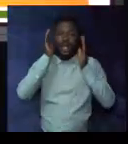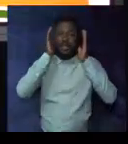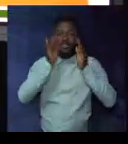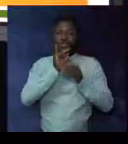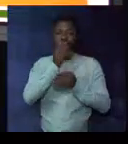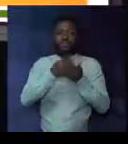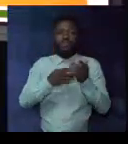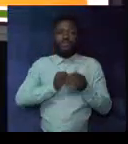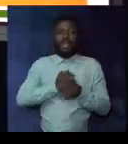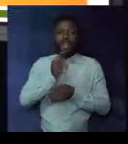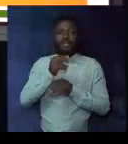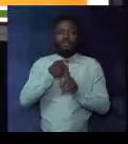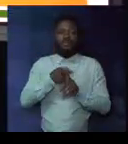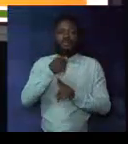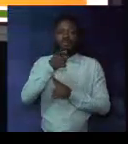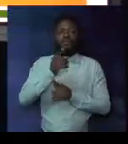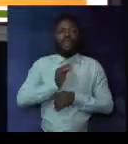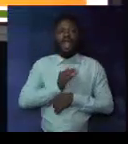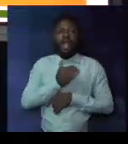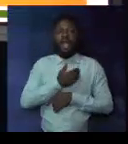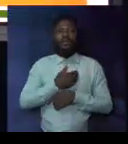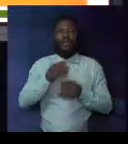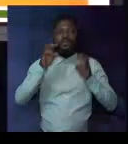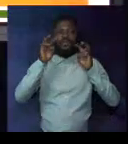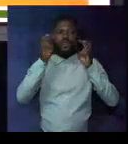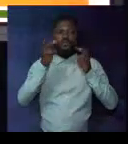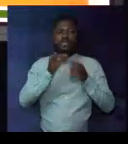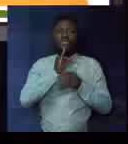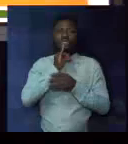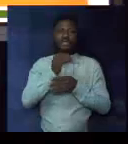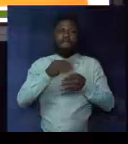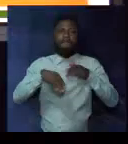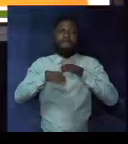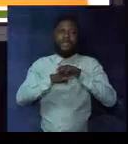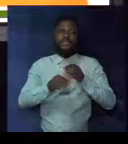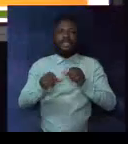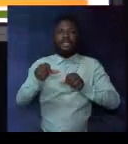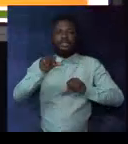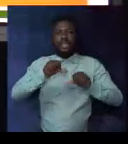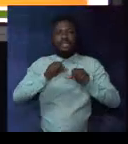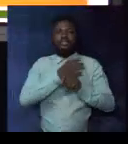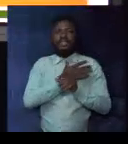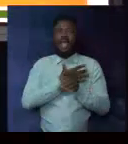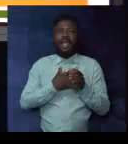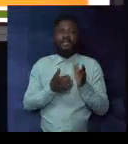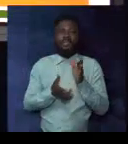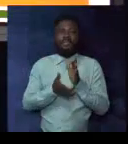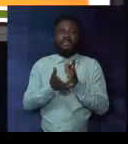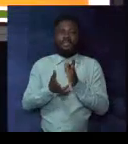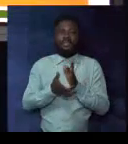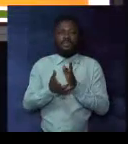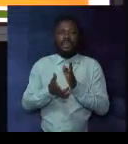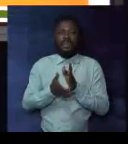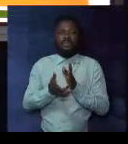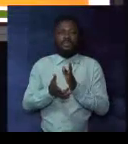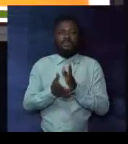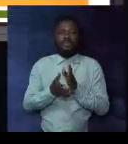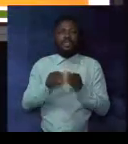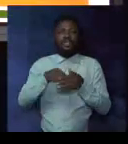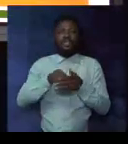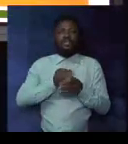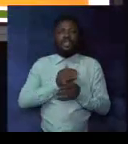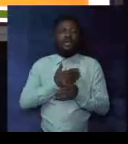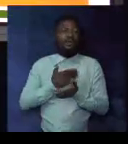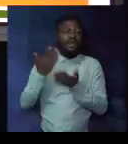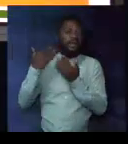what I need from you. Our subject for today is basic science and technology. Basic science and